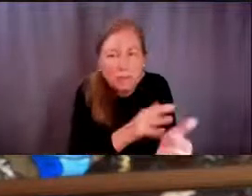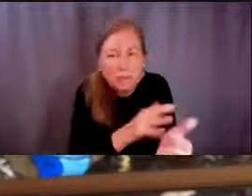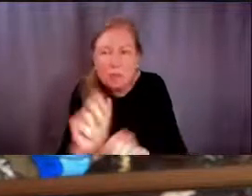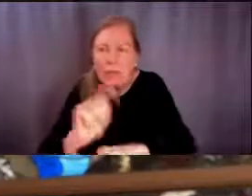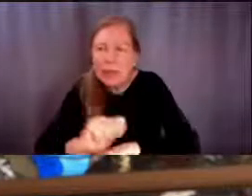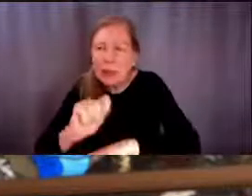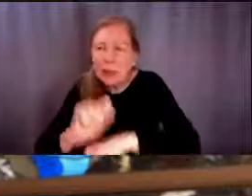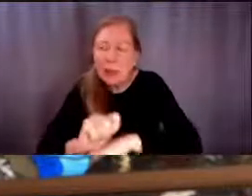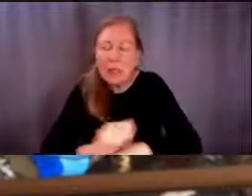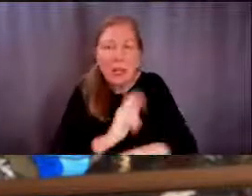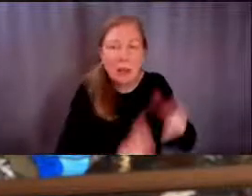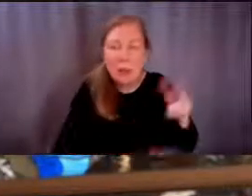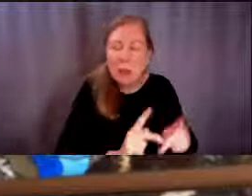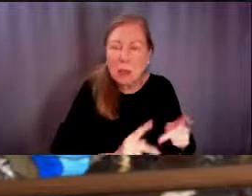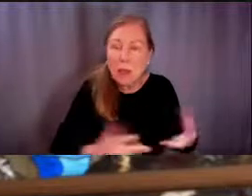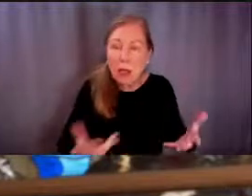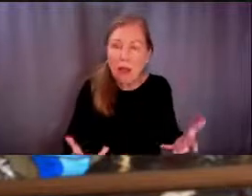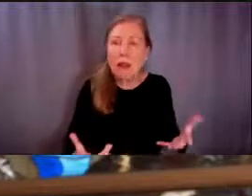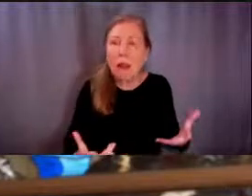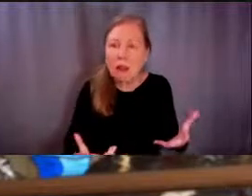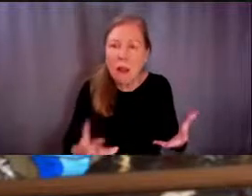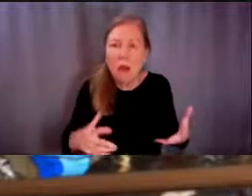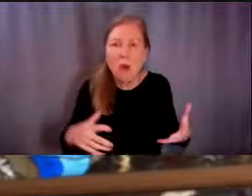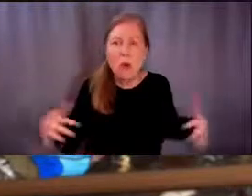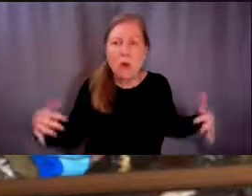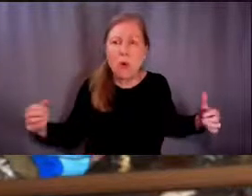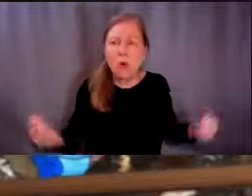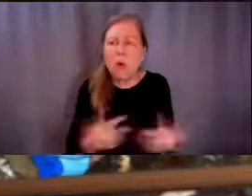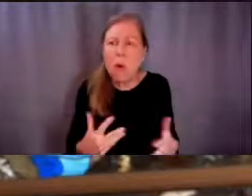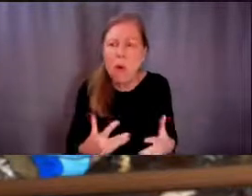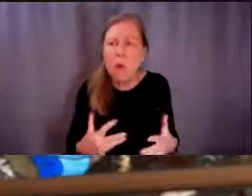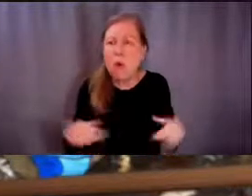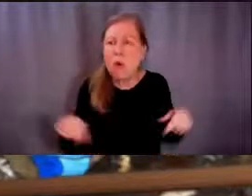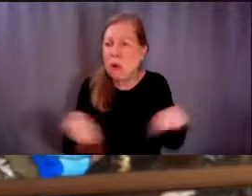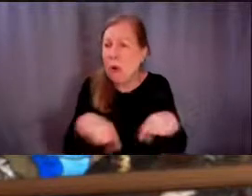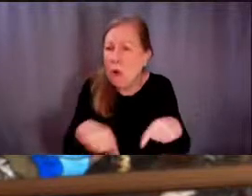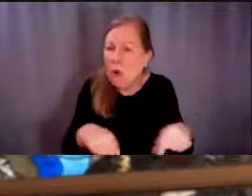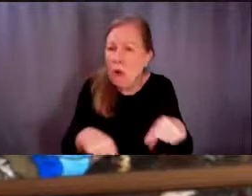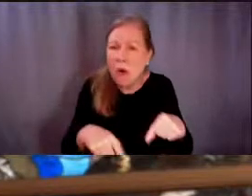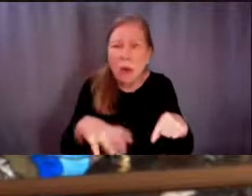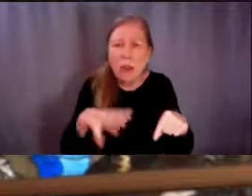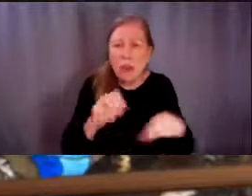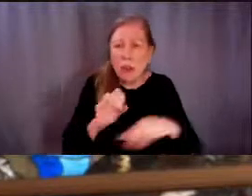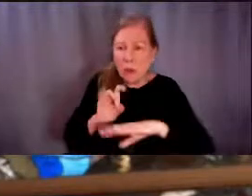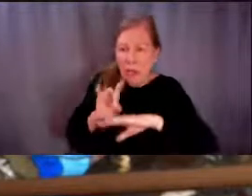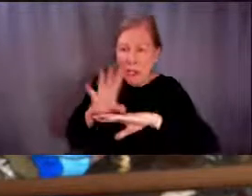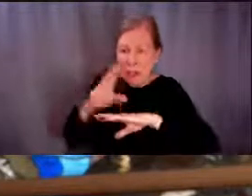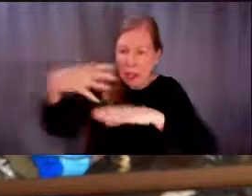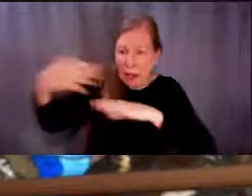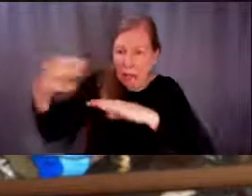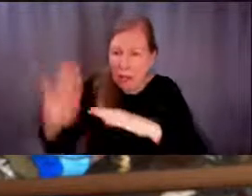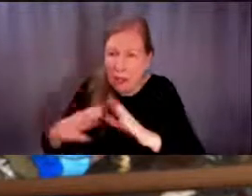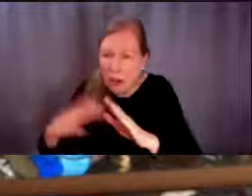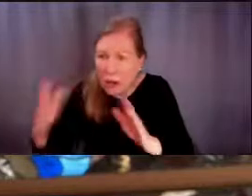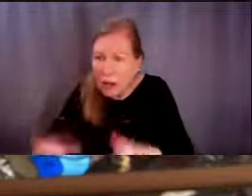These people were full of anxiety and worry. And in chapter 40, Isaiah makes a